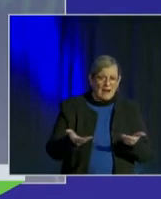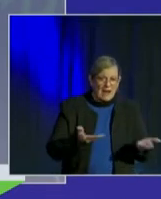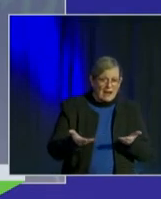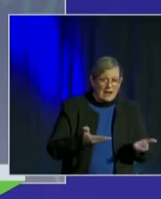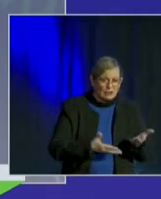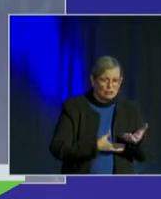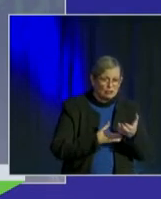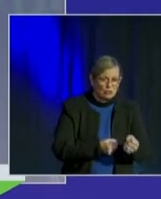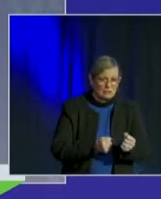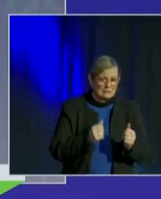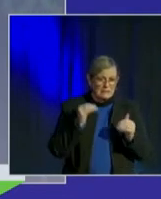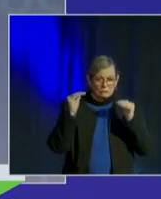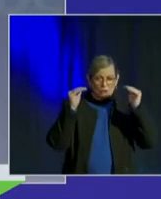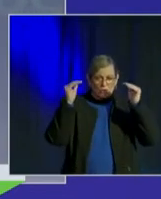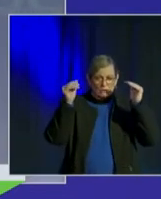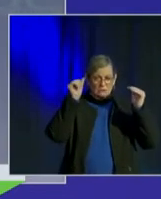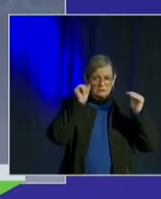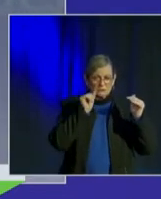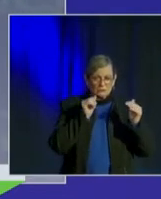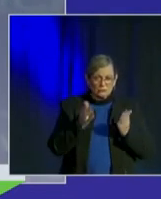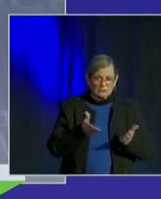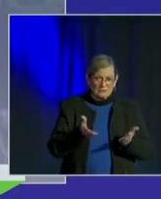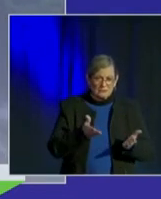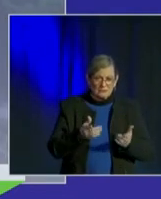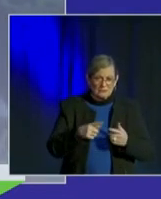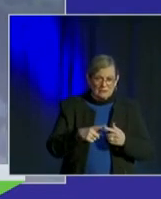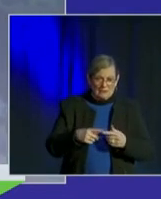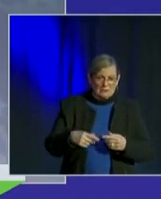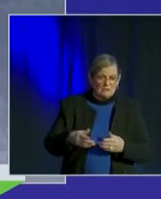on the ground in key safe passage